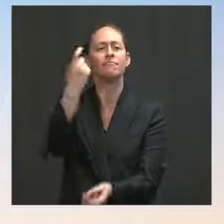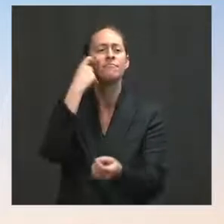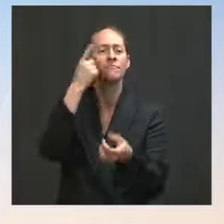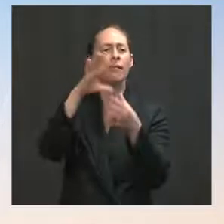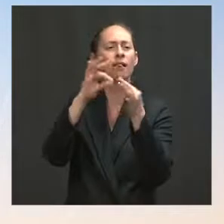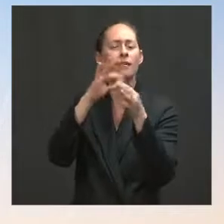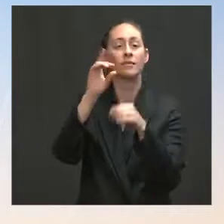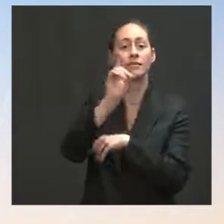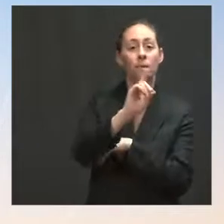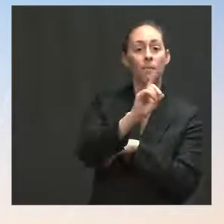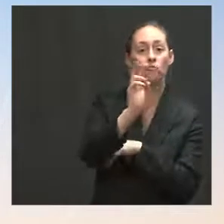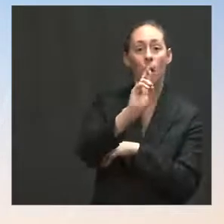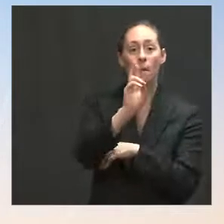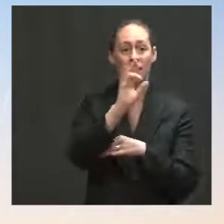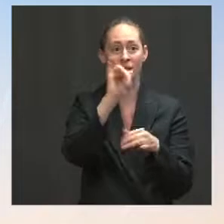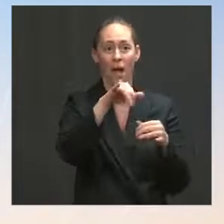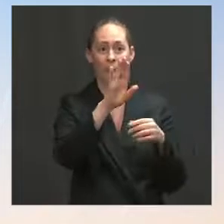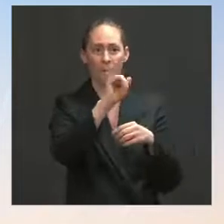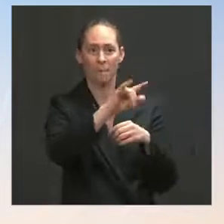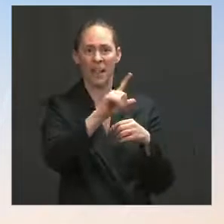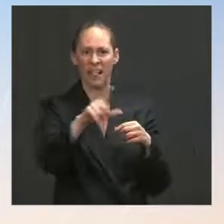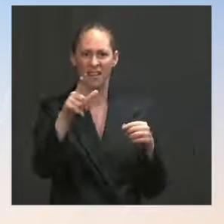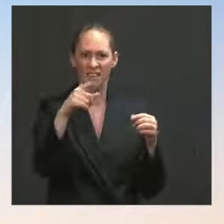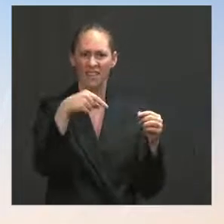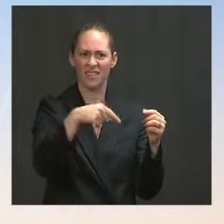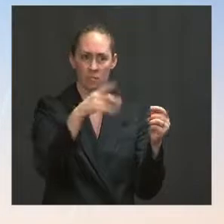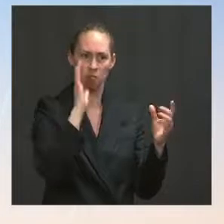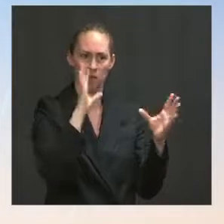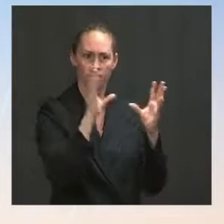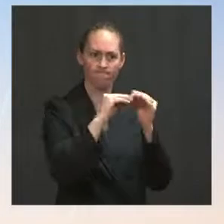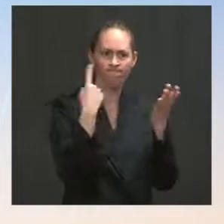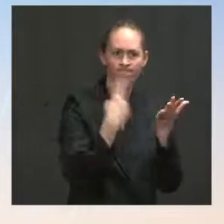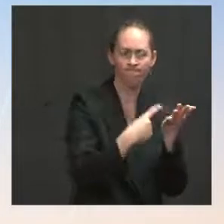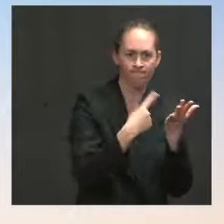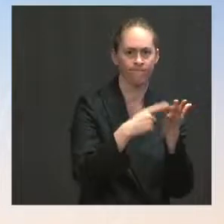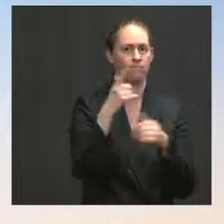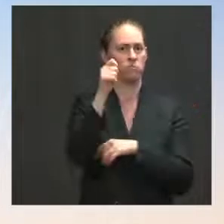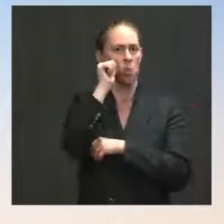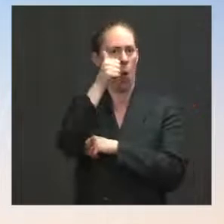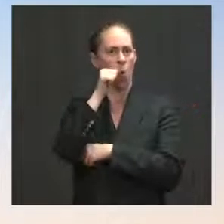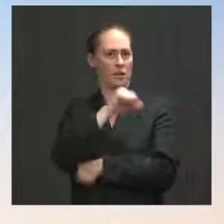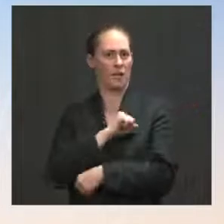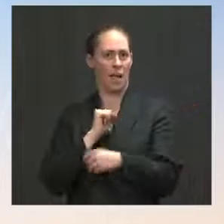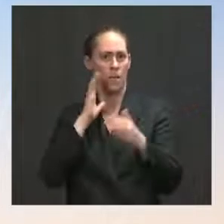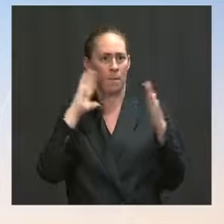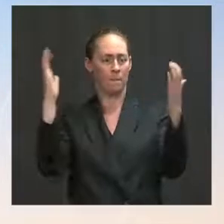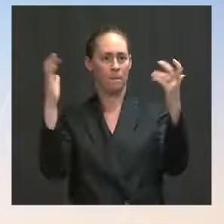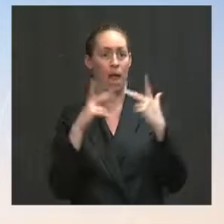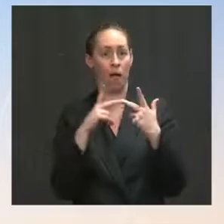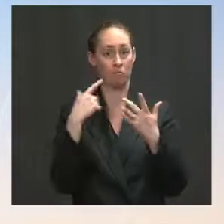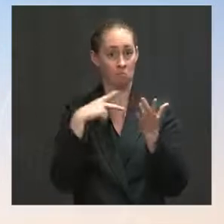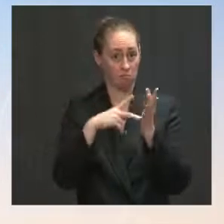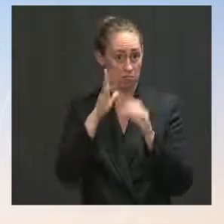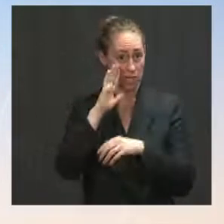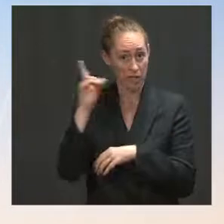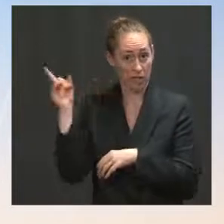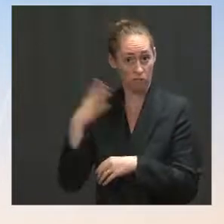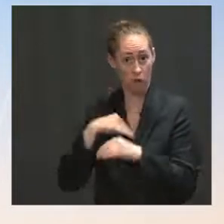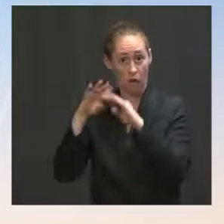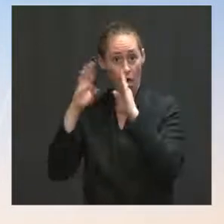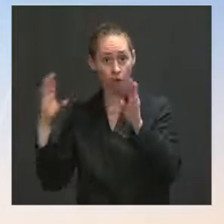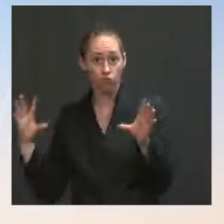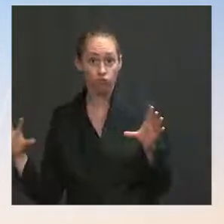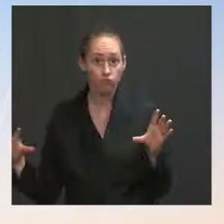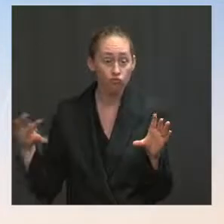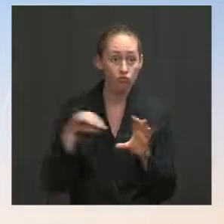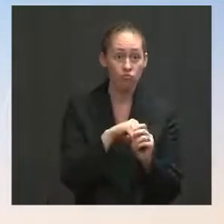final details now that the Senate's coming back. Is the White House going to be involved in that meeting at all? And what's your level of confidence at this point that, obviously there